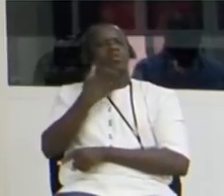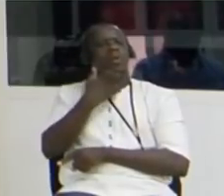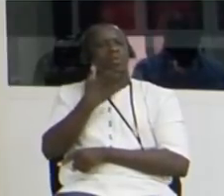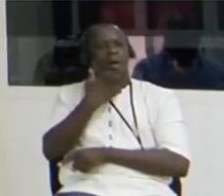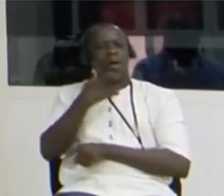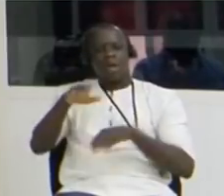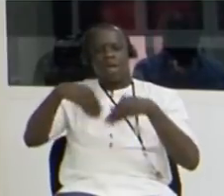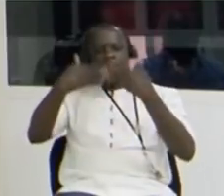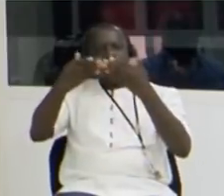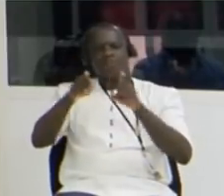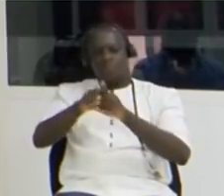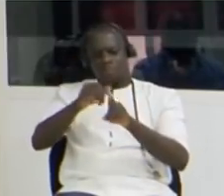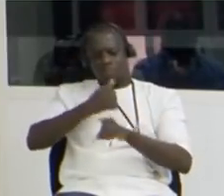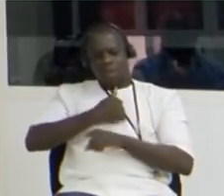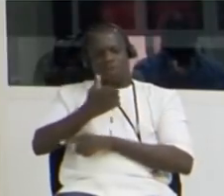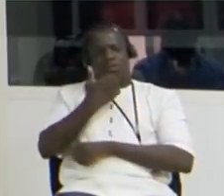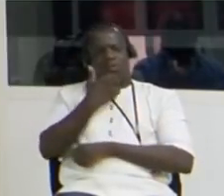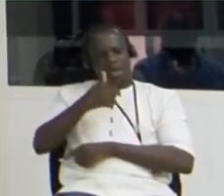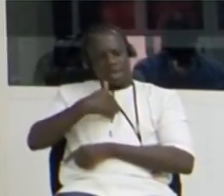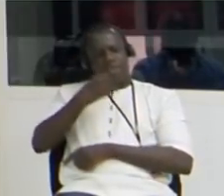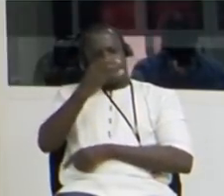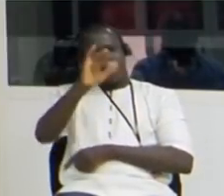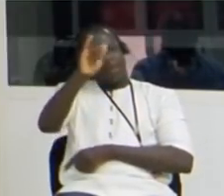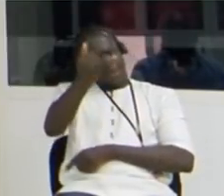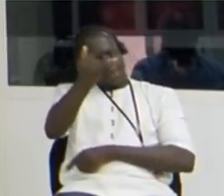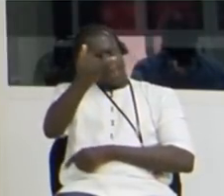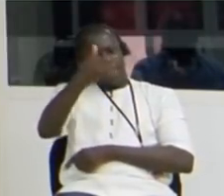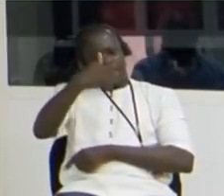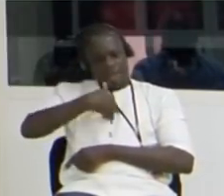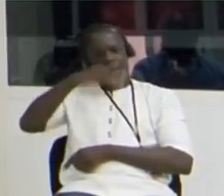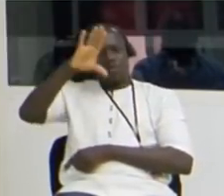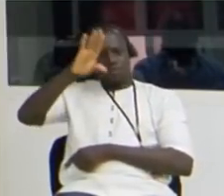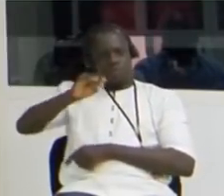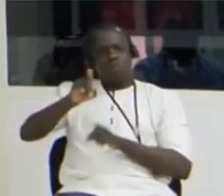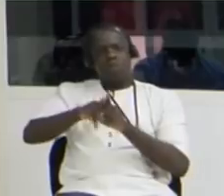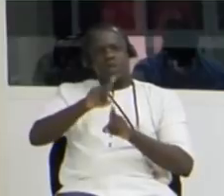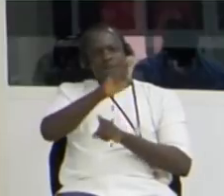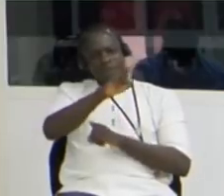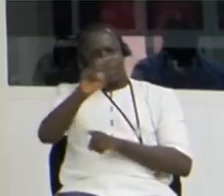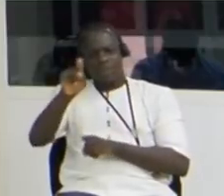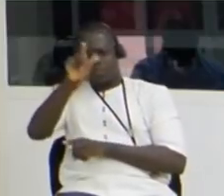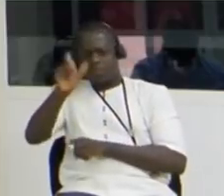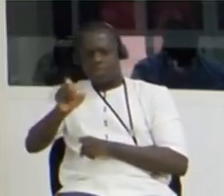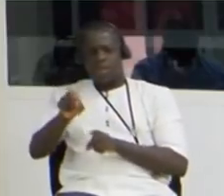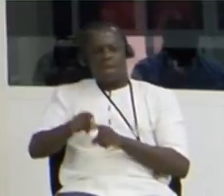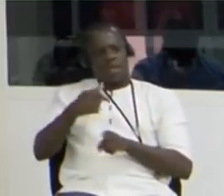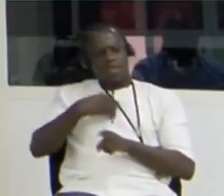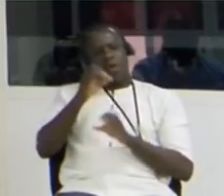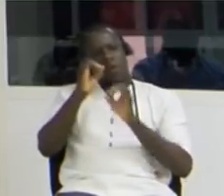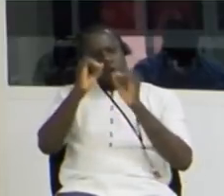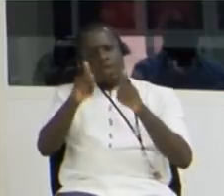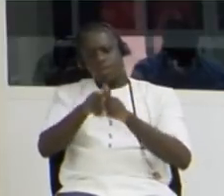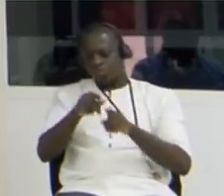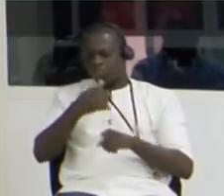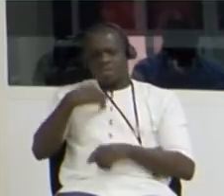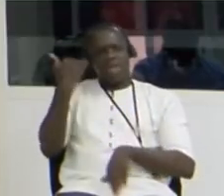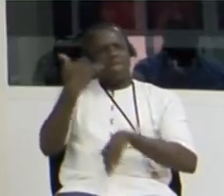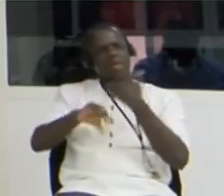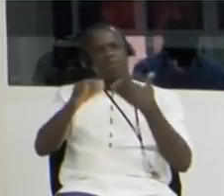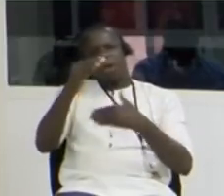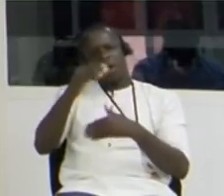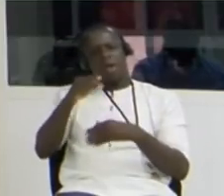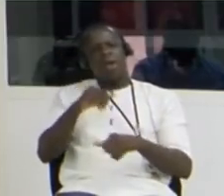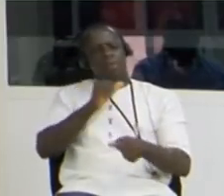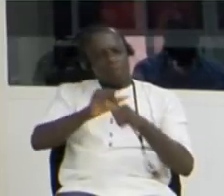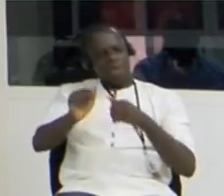me my number. I said, "Yes, I did." And she said, "It's so-and-so and so." I said, "Okay, me, I don't care. But if you talk to me with